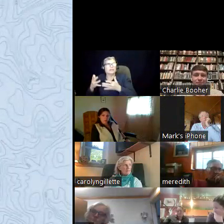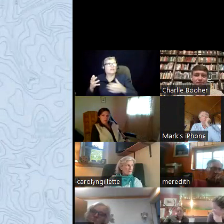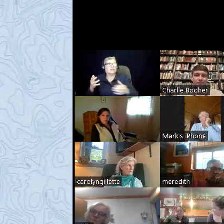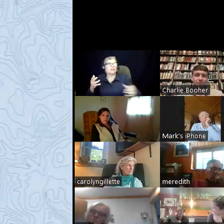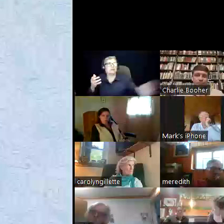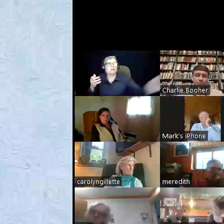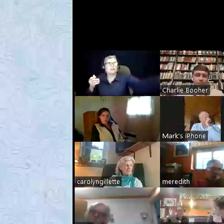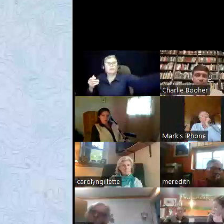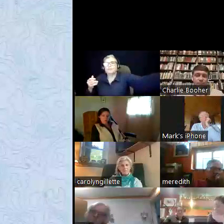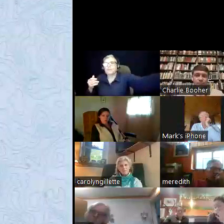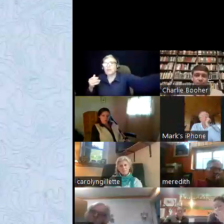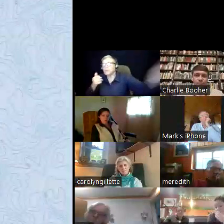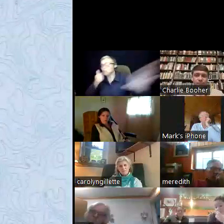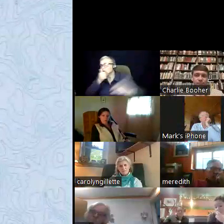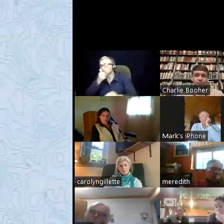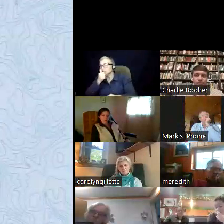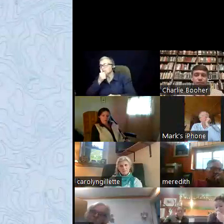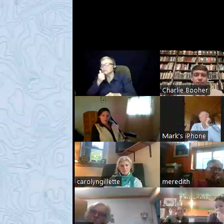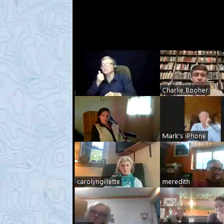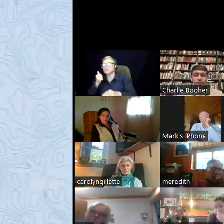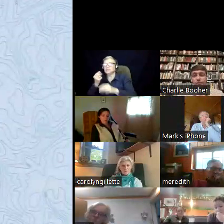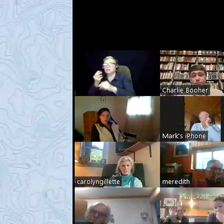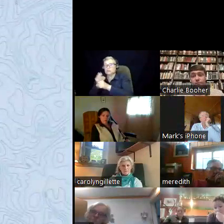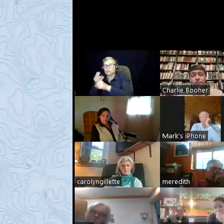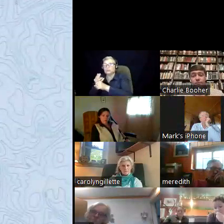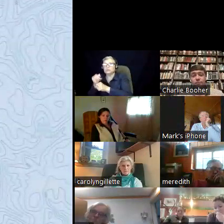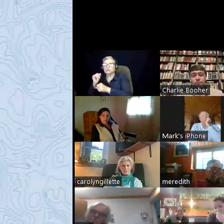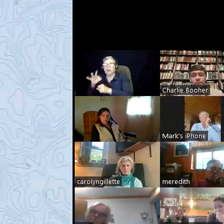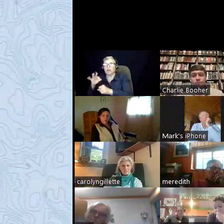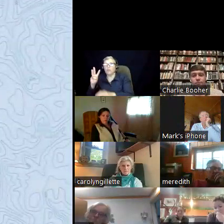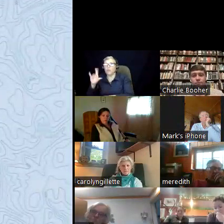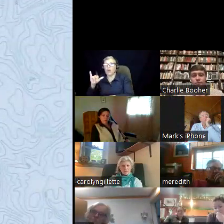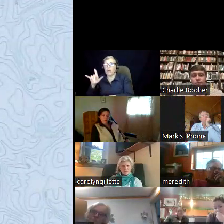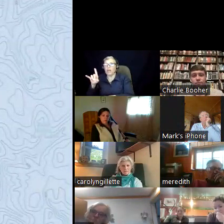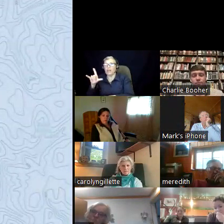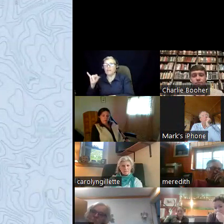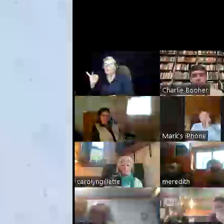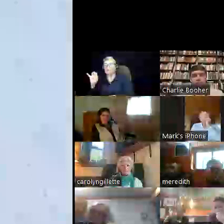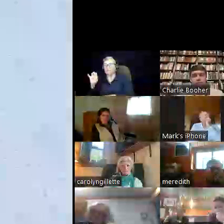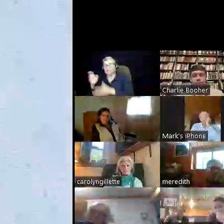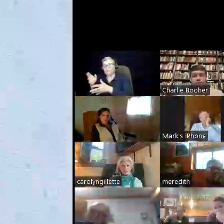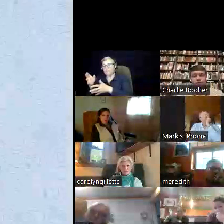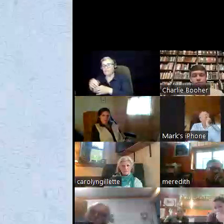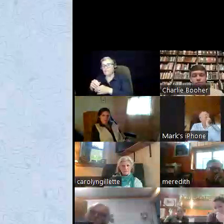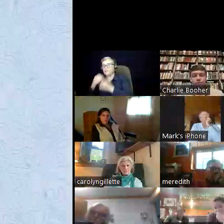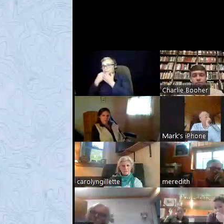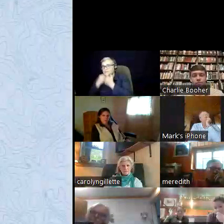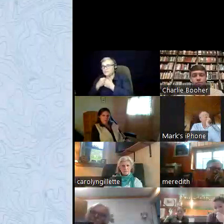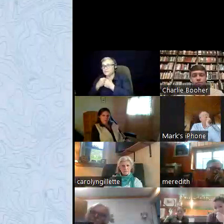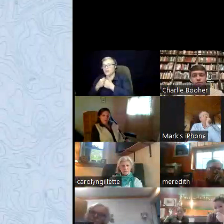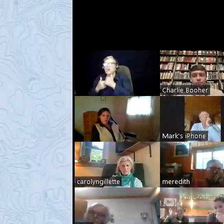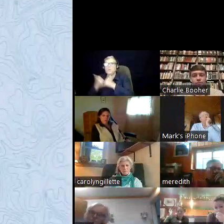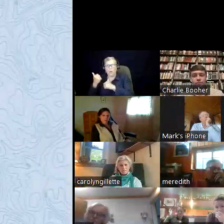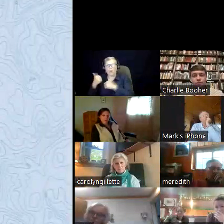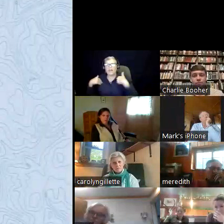there. But it works. And in most parts of Africa, the